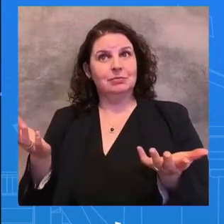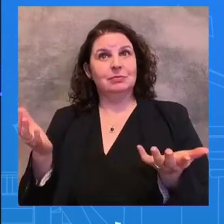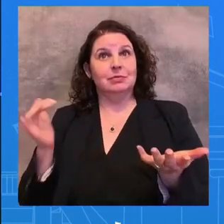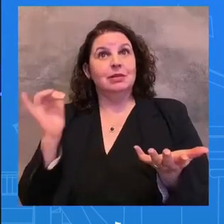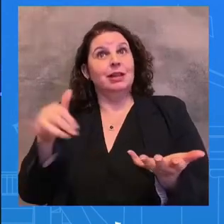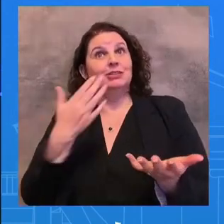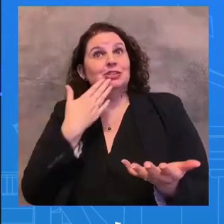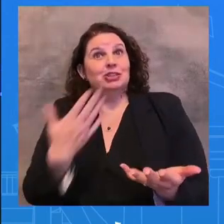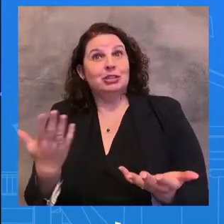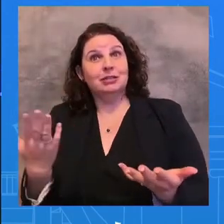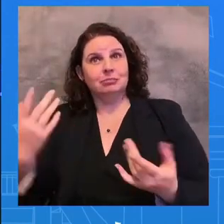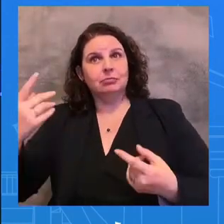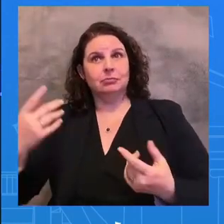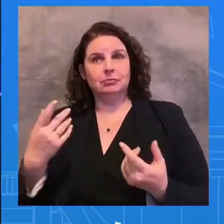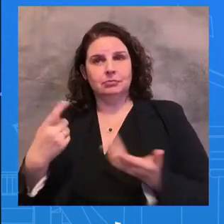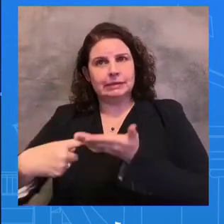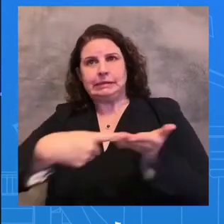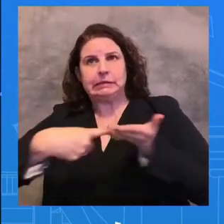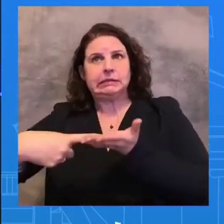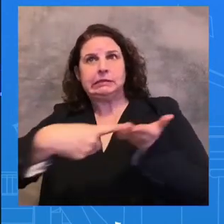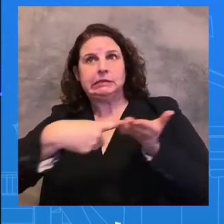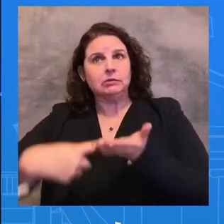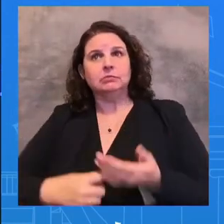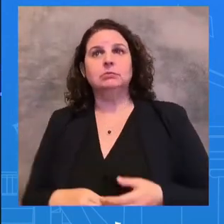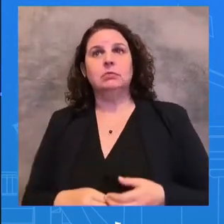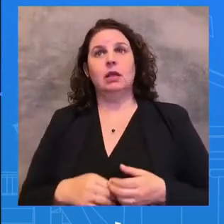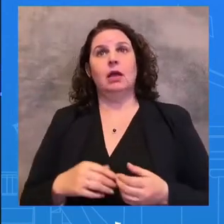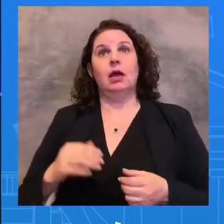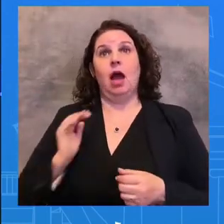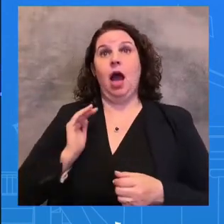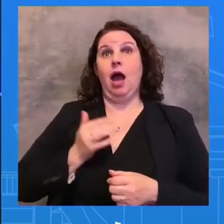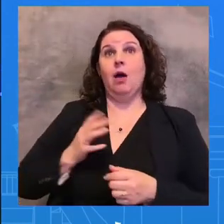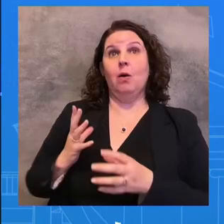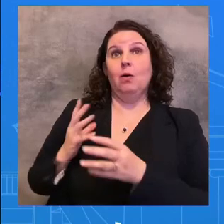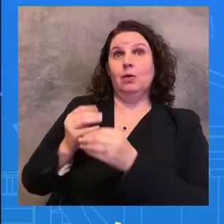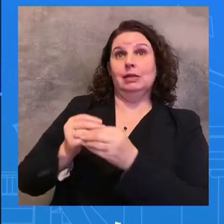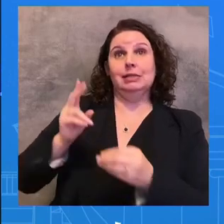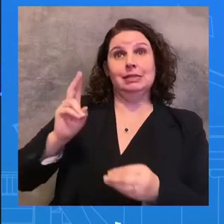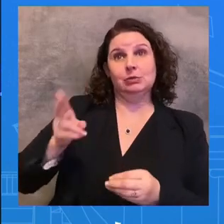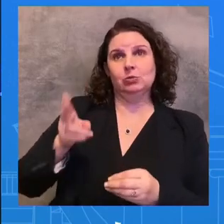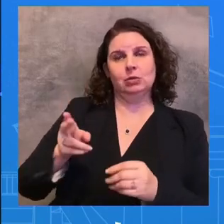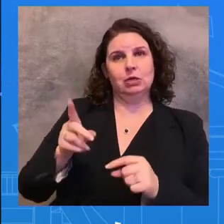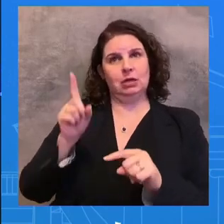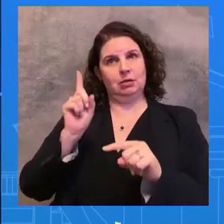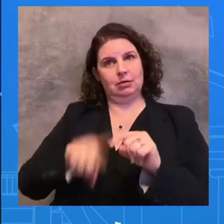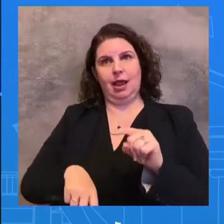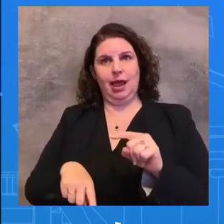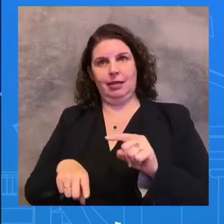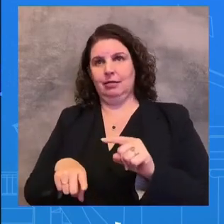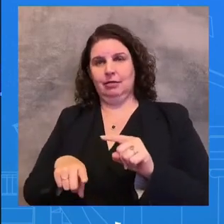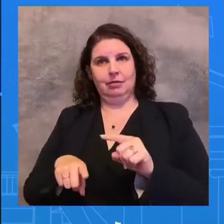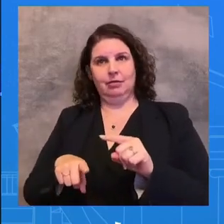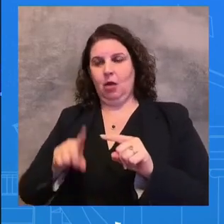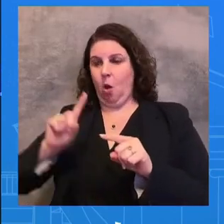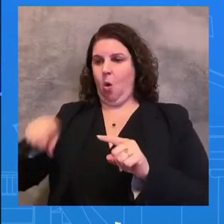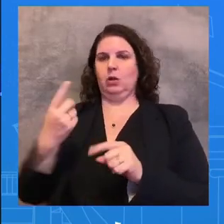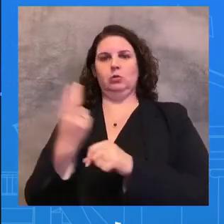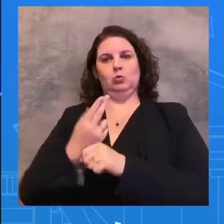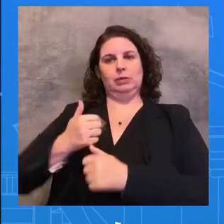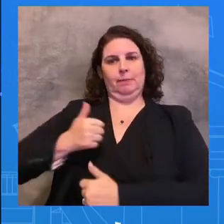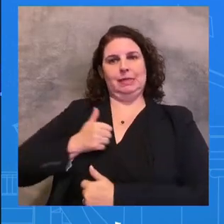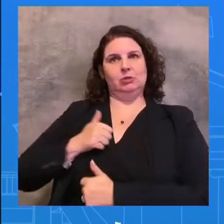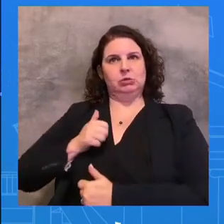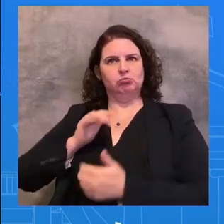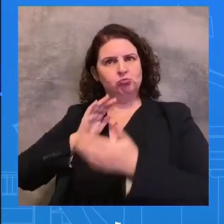own experience that military force alone is not going to get the job done. It needs to be a holistic strategy. Yeah. Jake, you talk about one of the key objectives, of course,